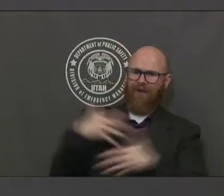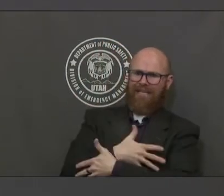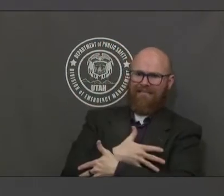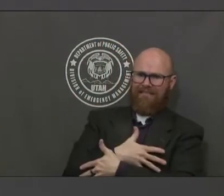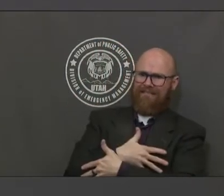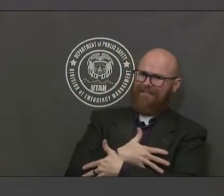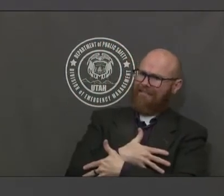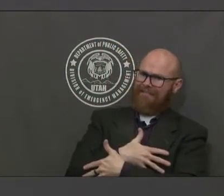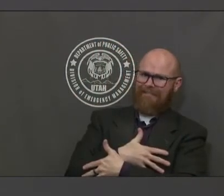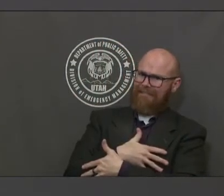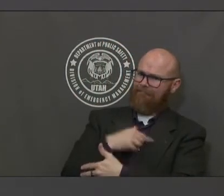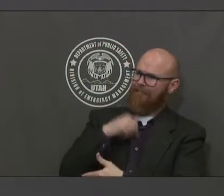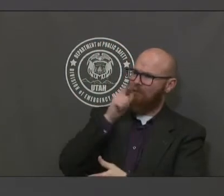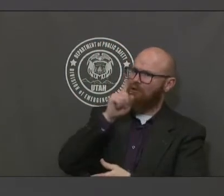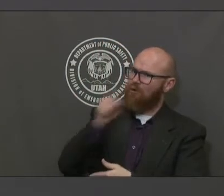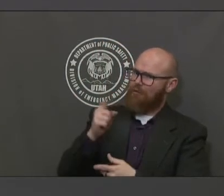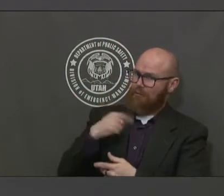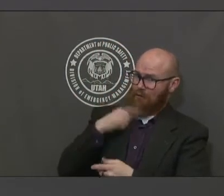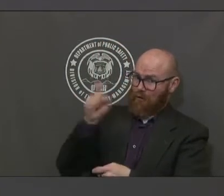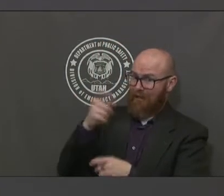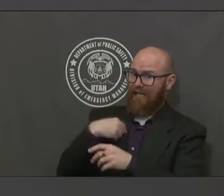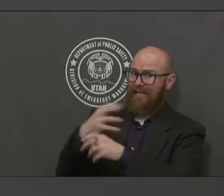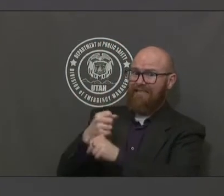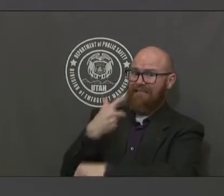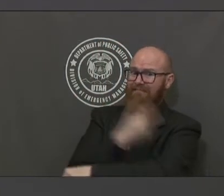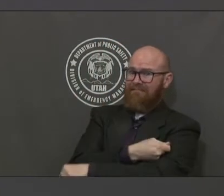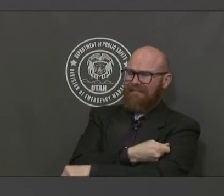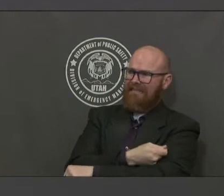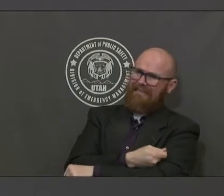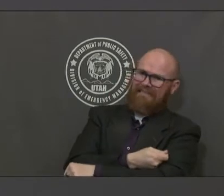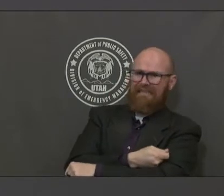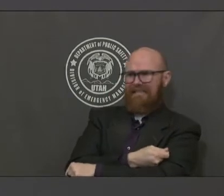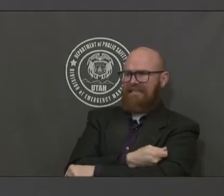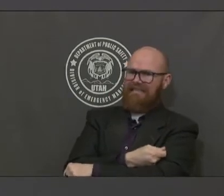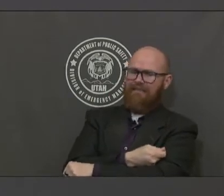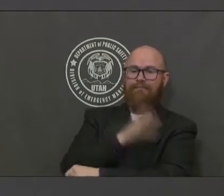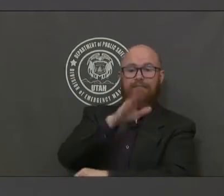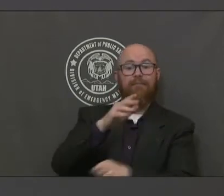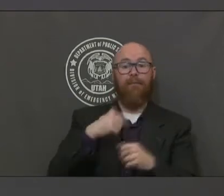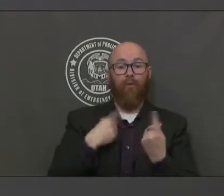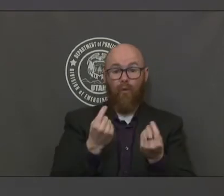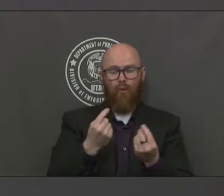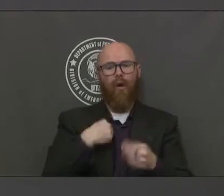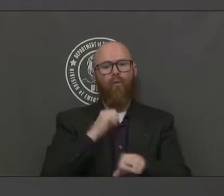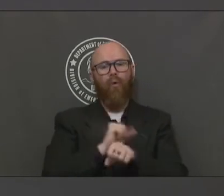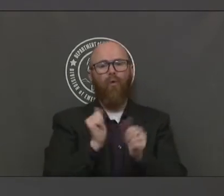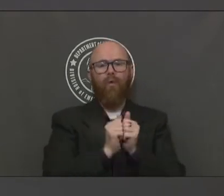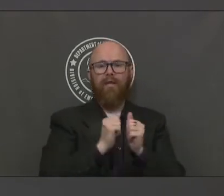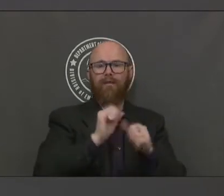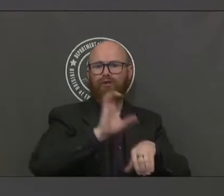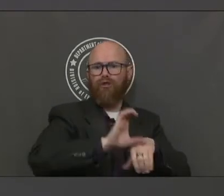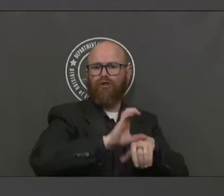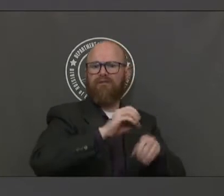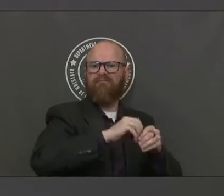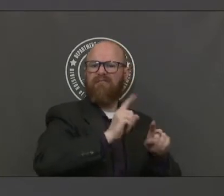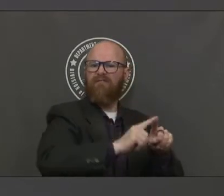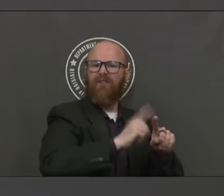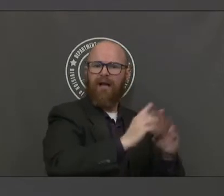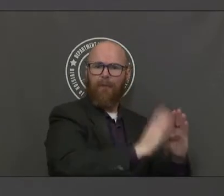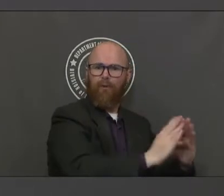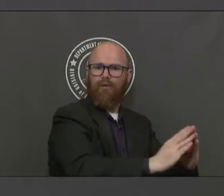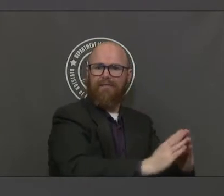you an example. Working with churches in those communities to have, maybe even